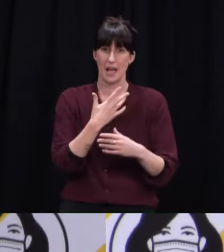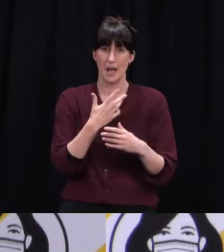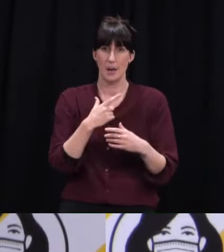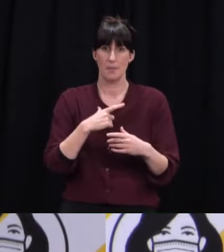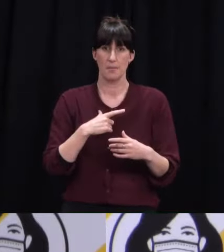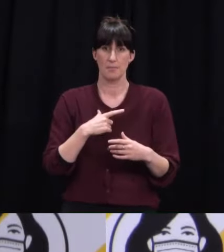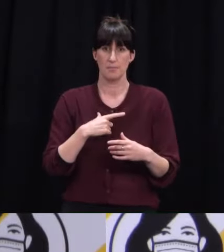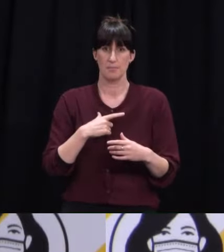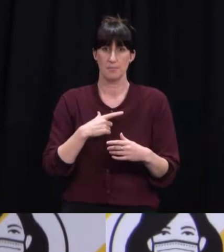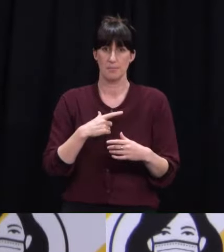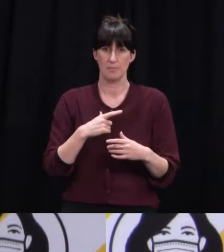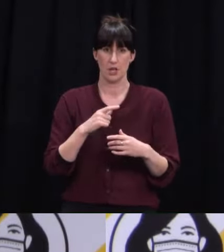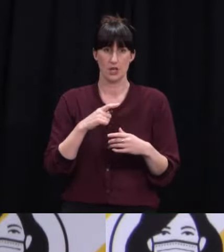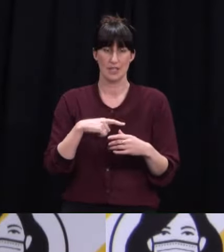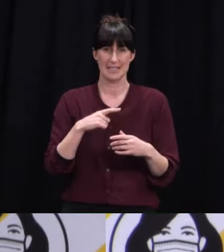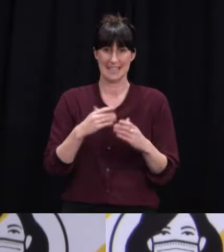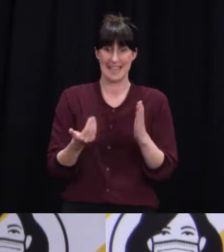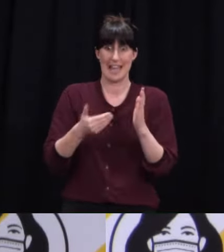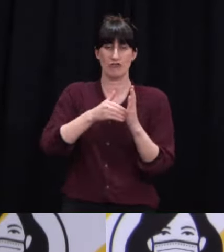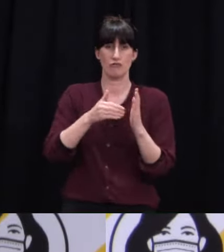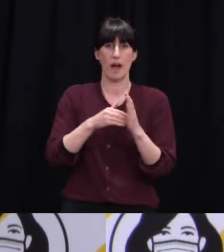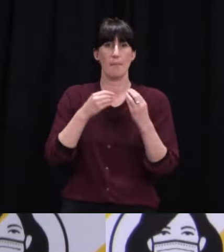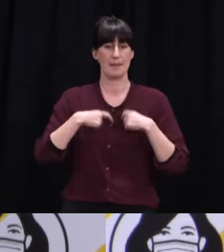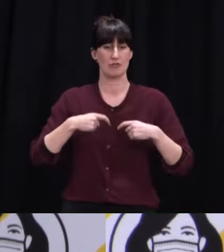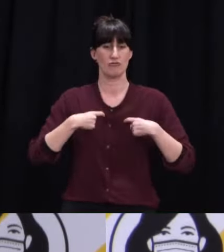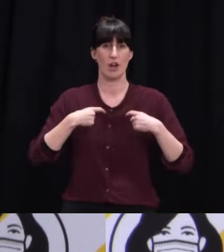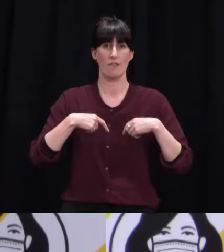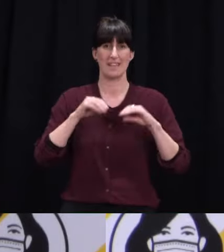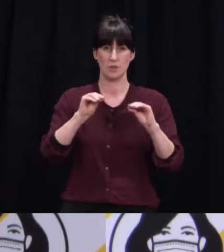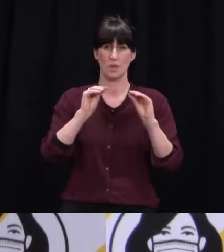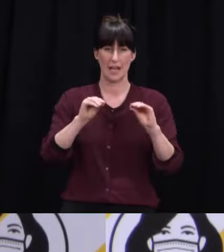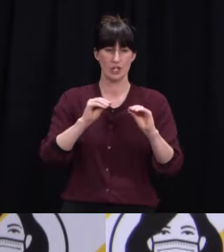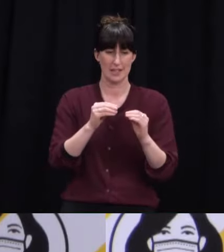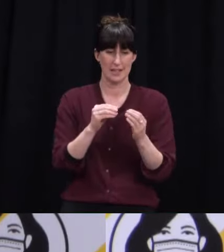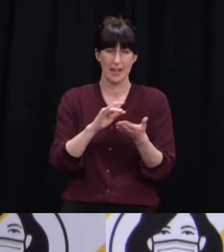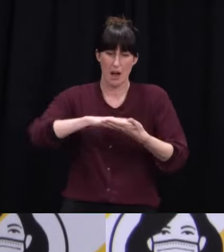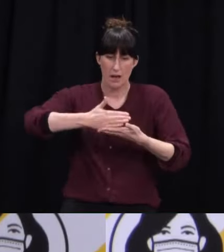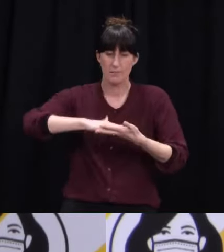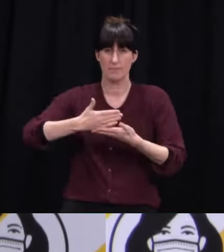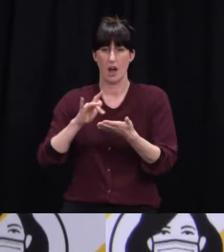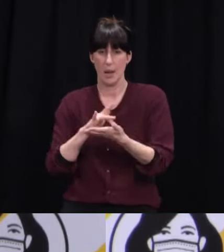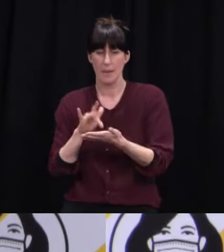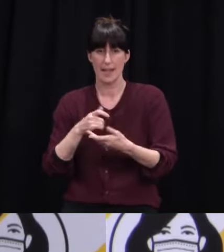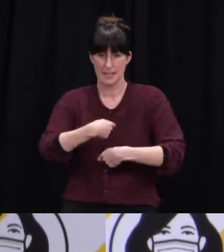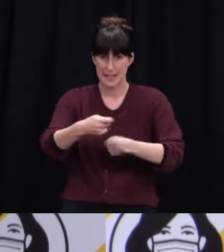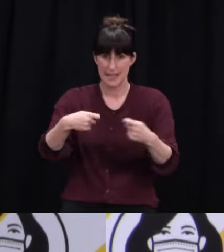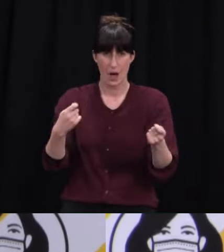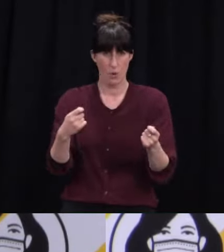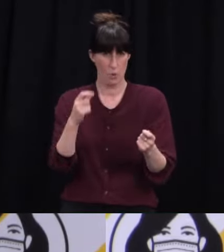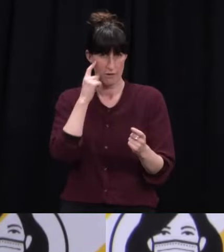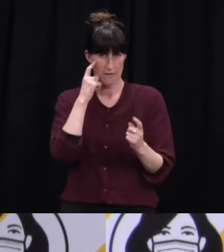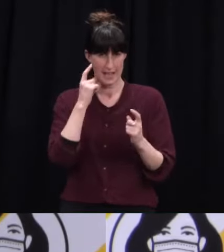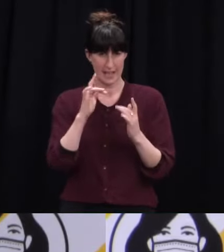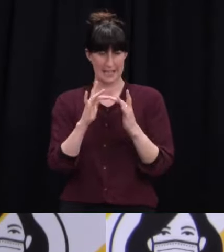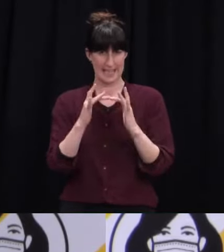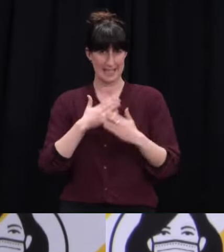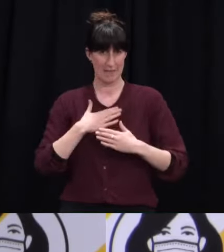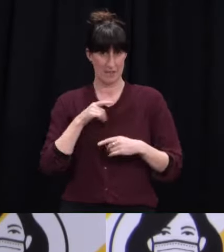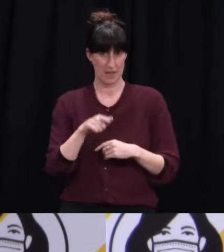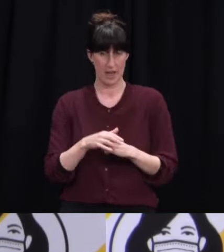space? All of the extra devices that are being sent out by the Ministry of Education are connected up through the Network for Learning, so they have